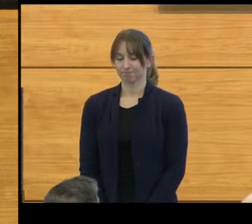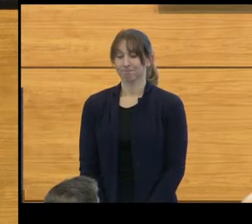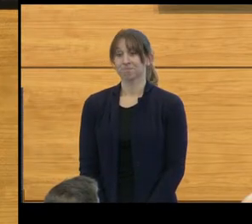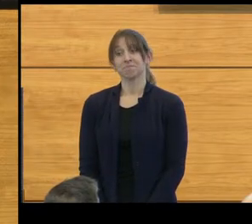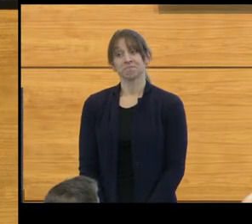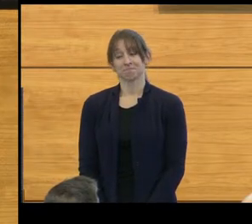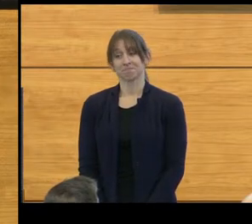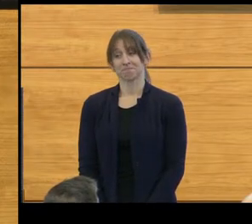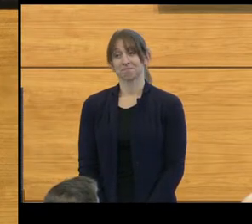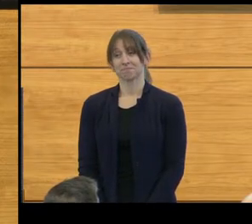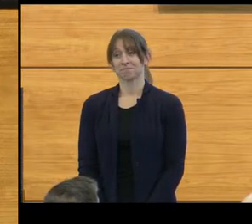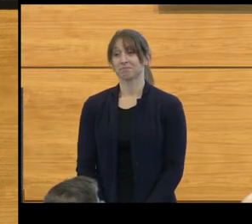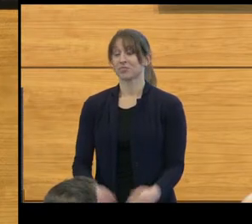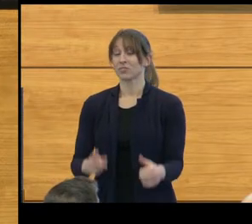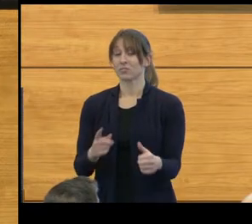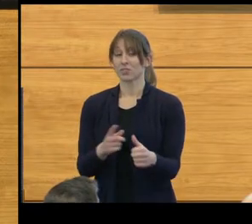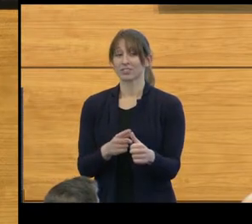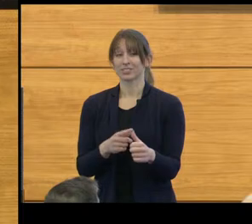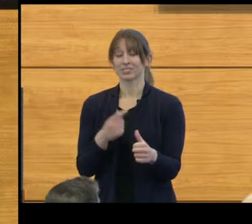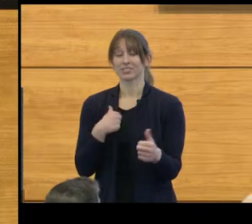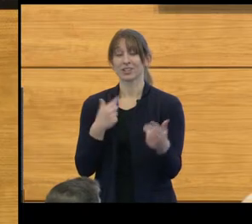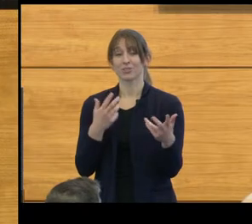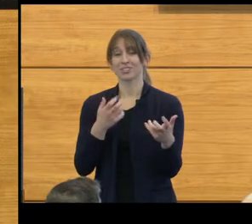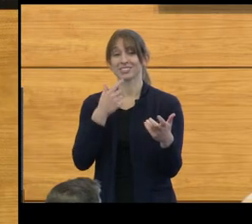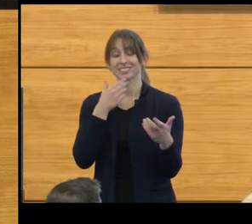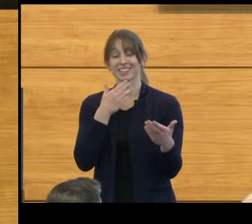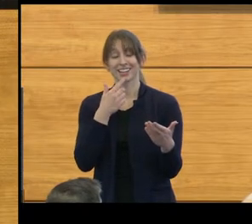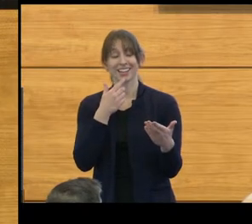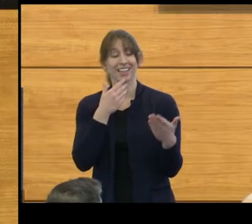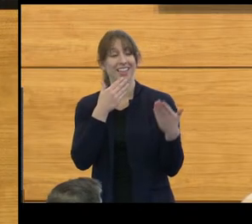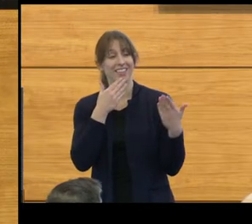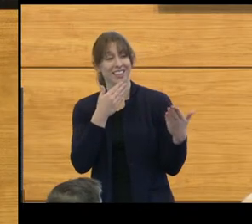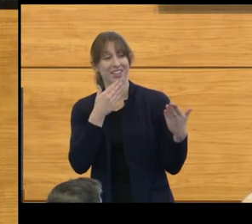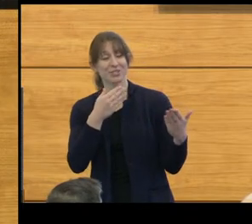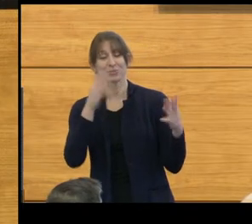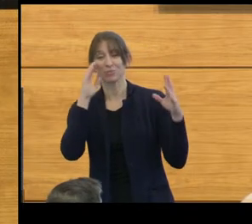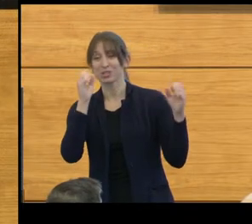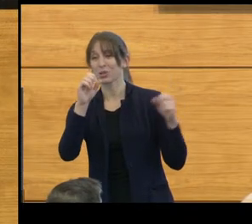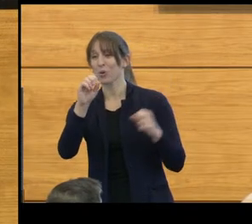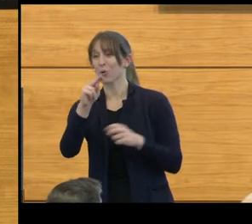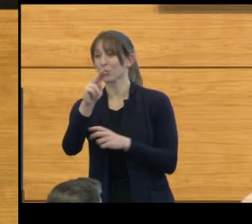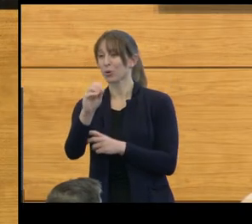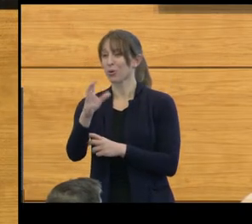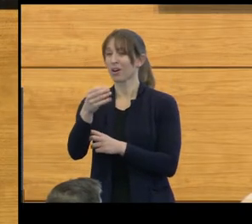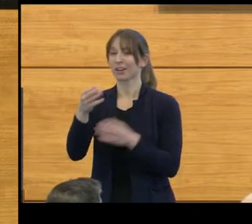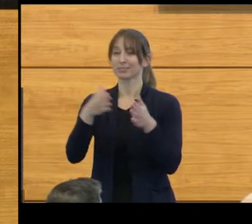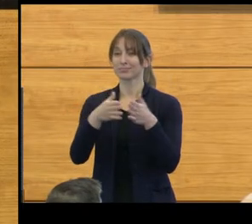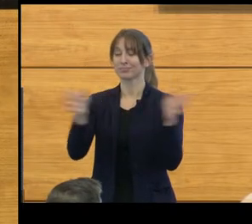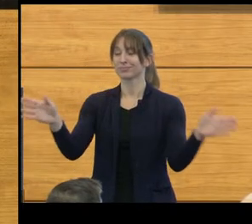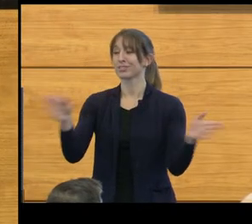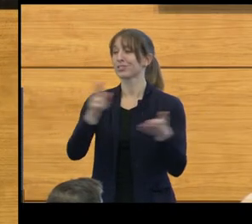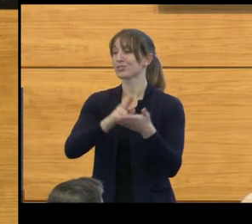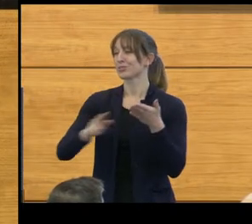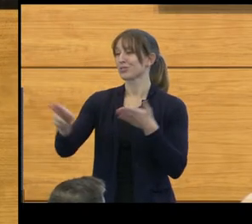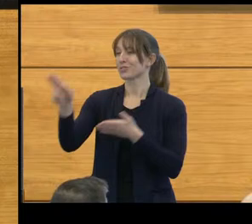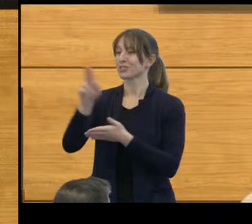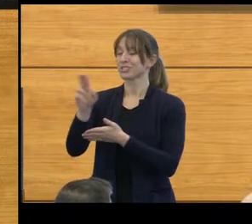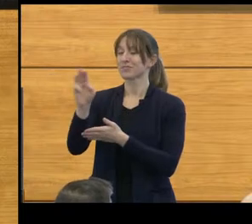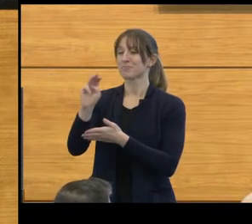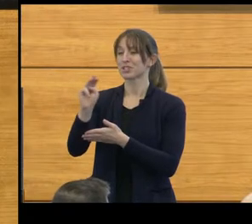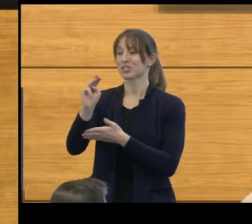Well, I'd like to say first and foremost, thank you, President Ono. Thank you to the larger University of Michigan